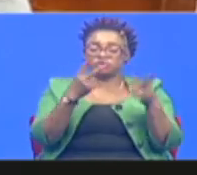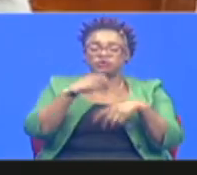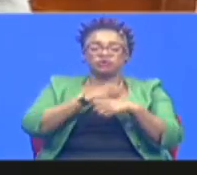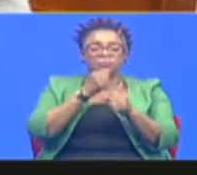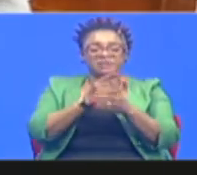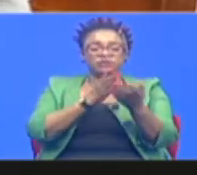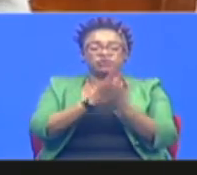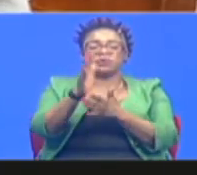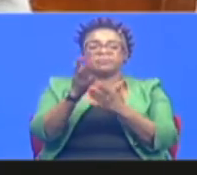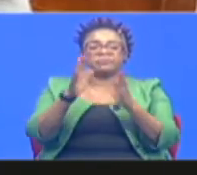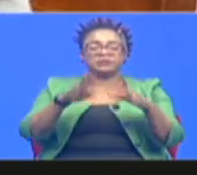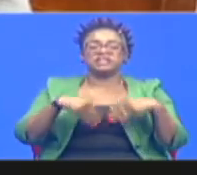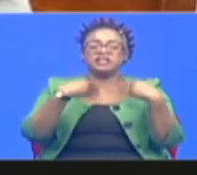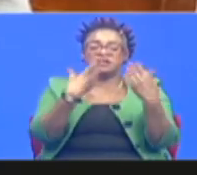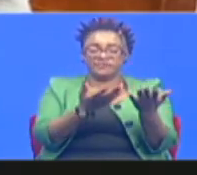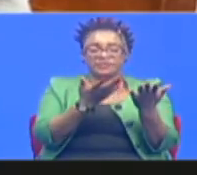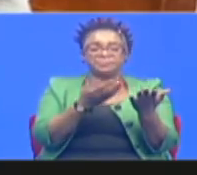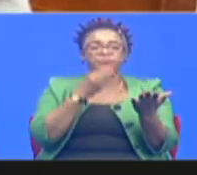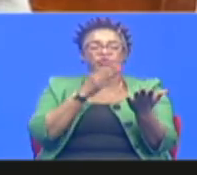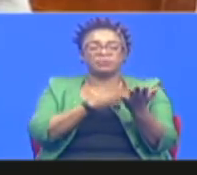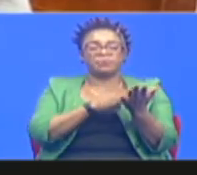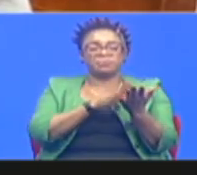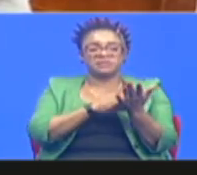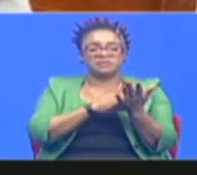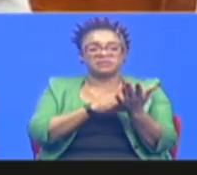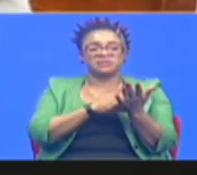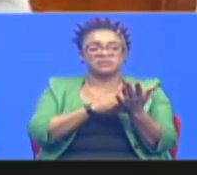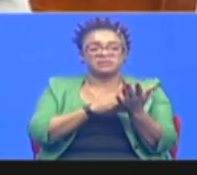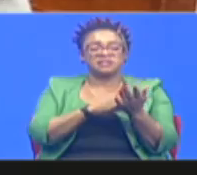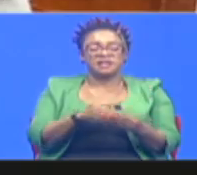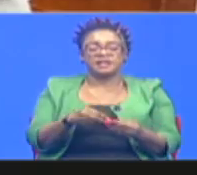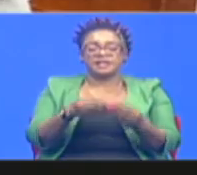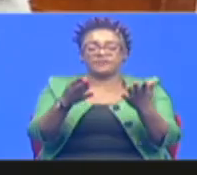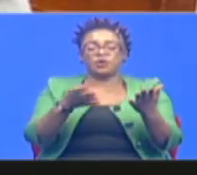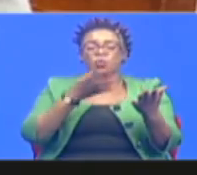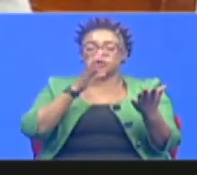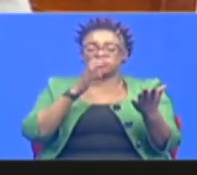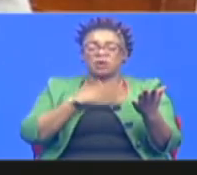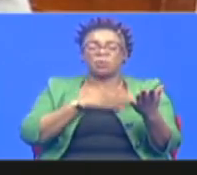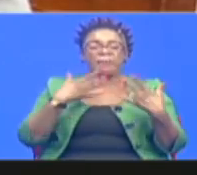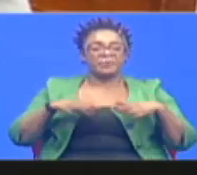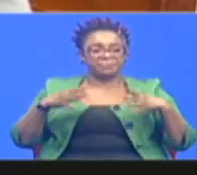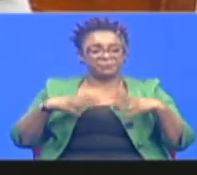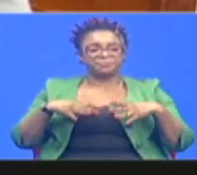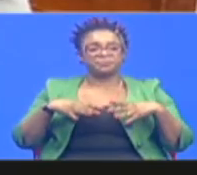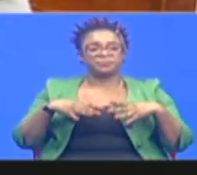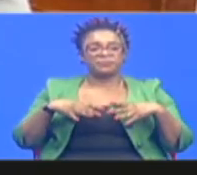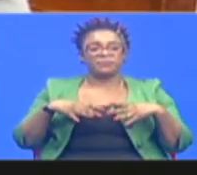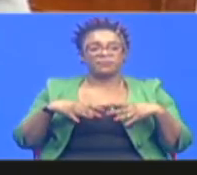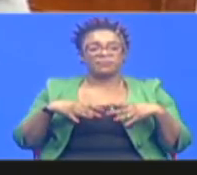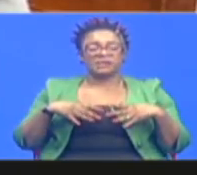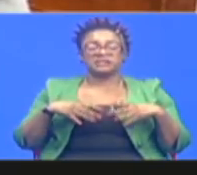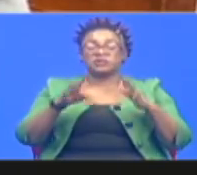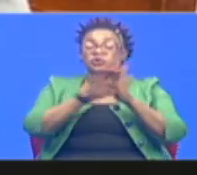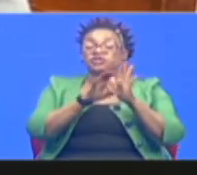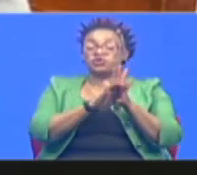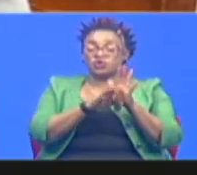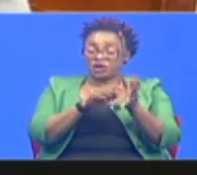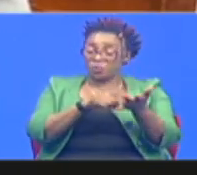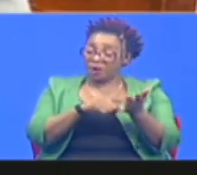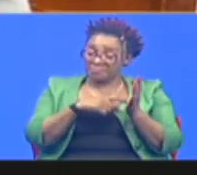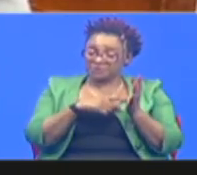deliver on the promise of giving water to our people. Of course, it is a constitutional requirement.